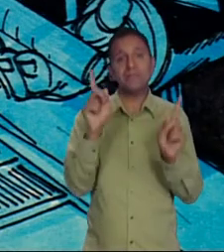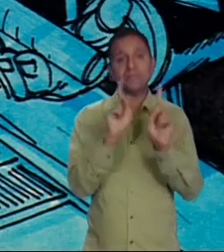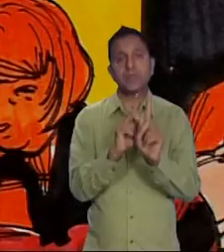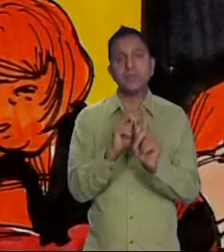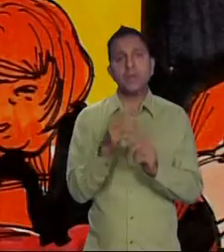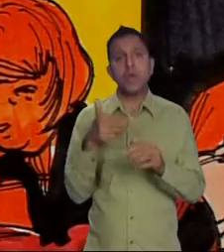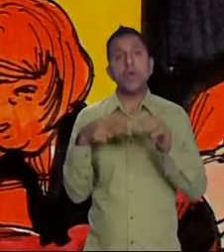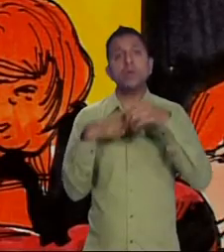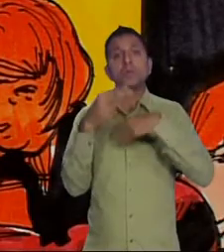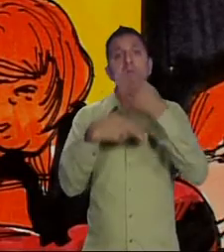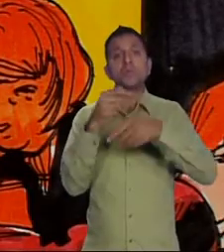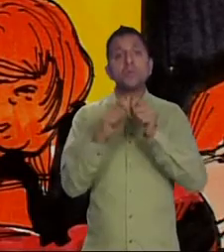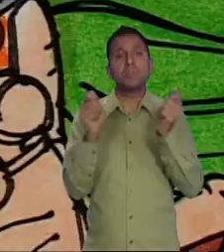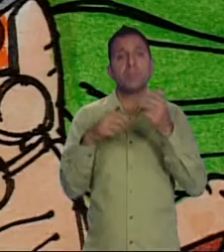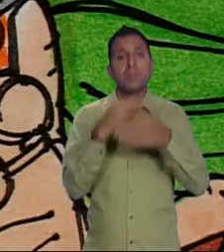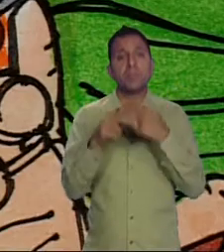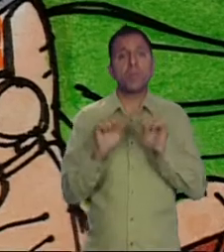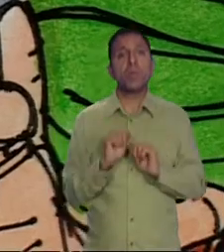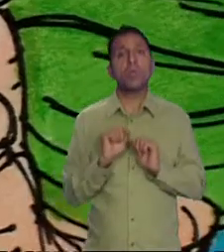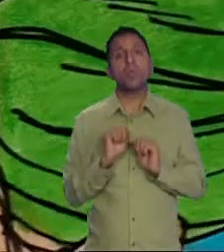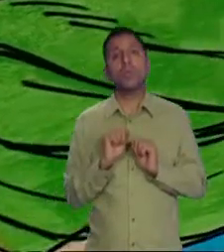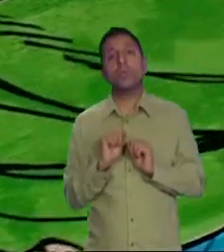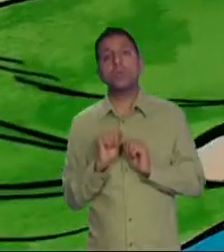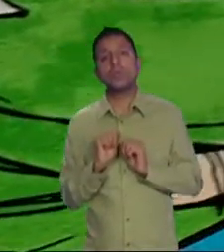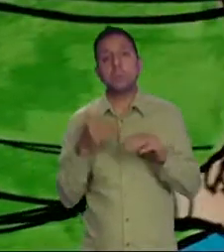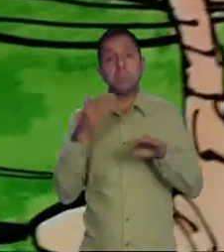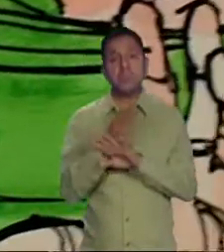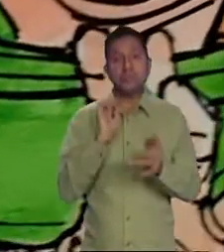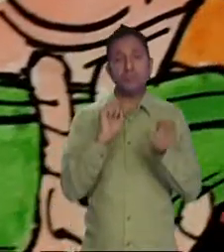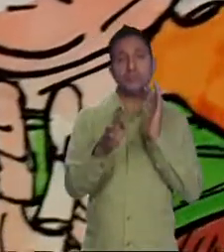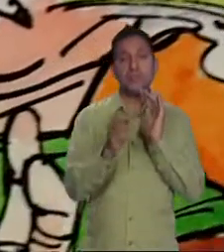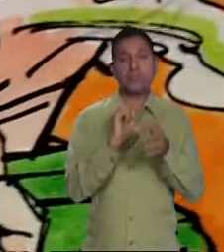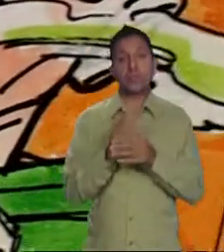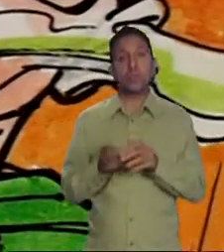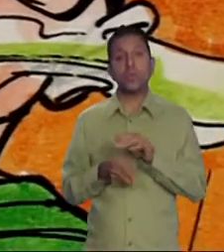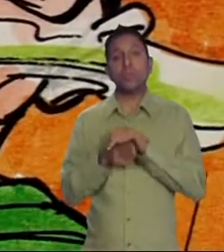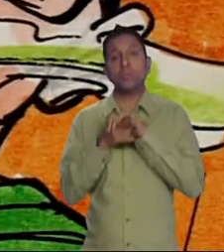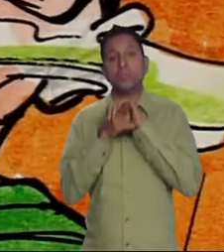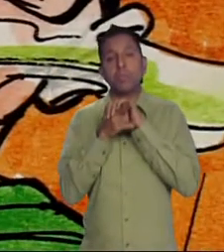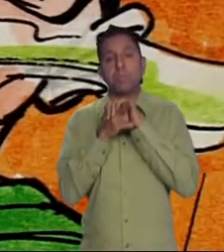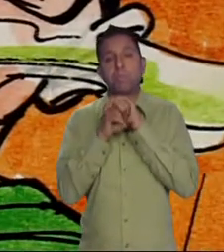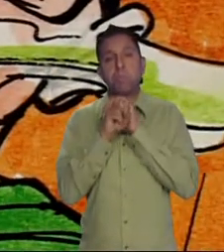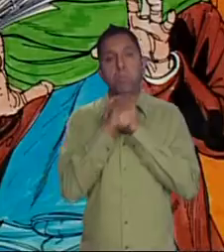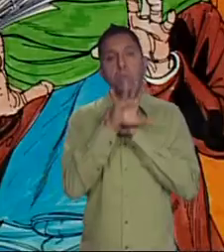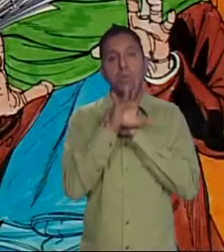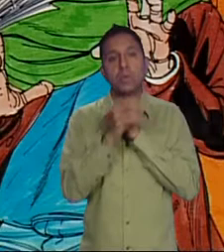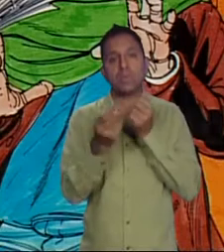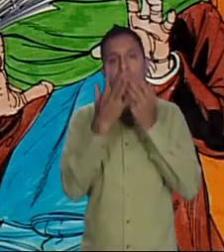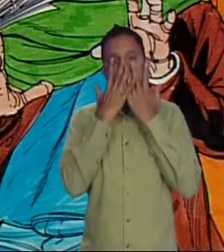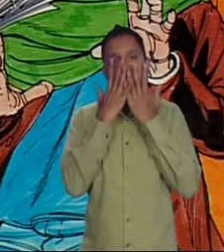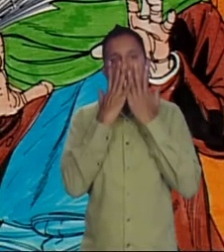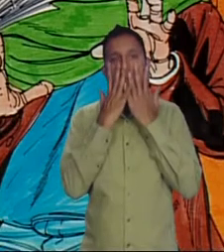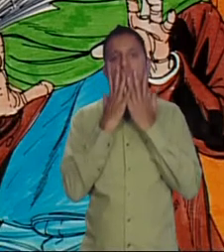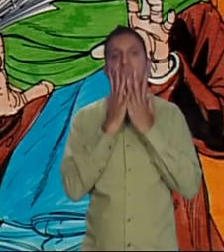moment. In a busy street, he directed the gun towards his victim's face and detonated the firing cap, rupturing an ampoule of acid